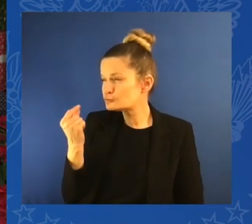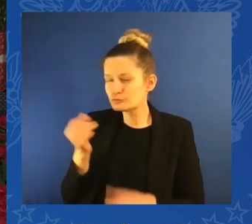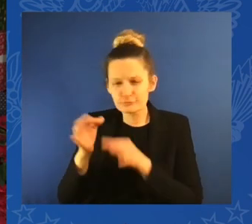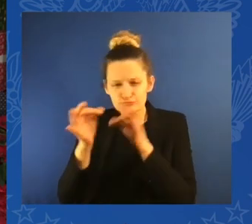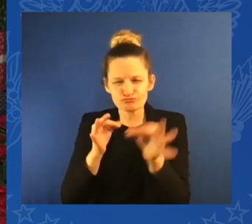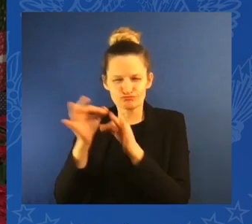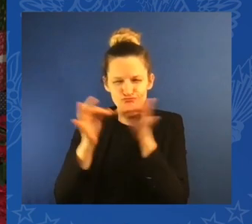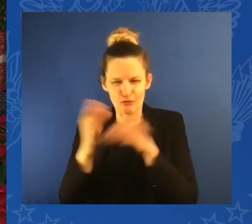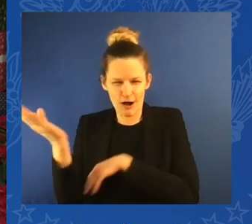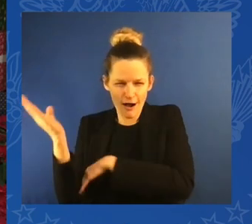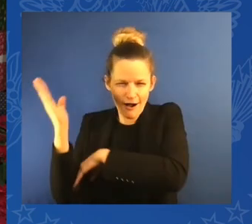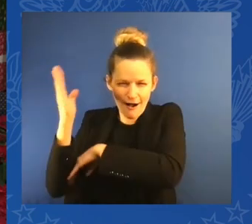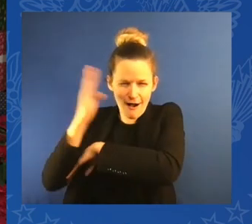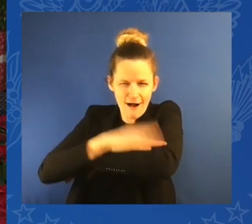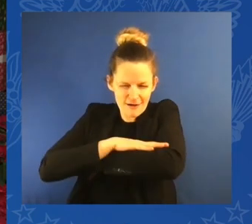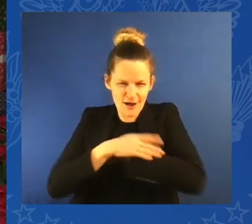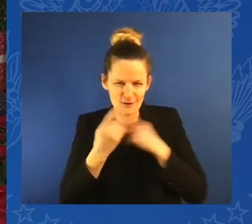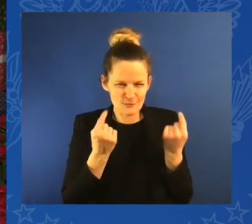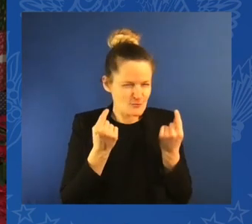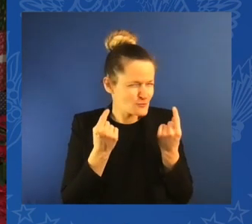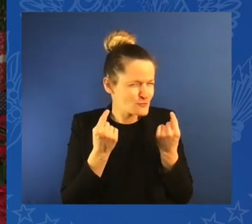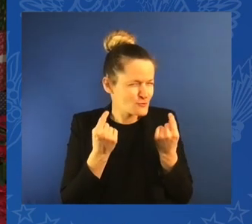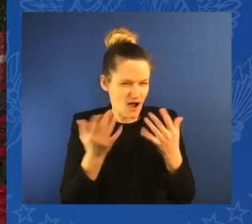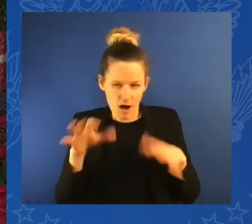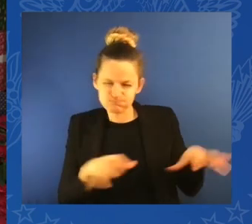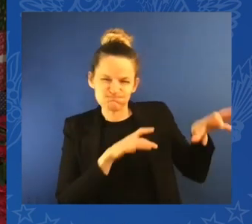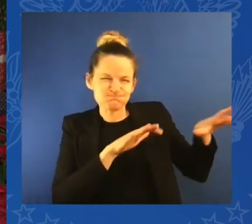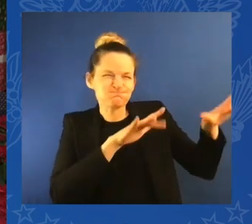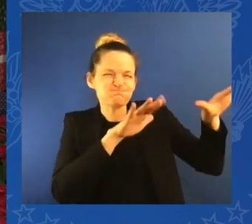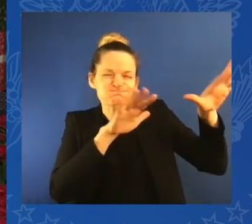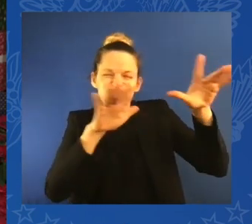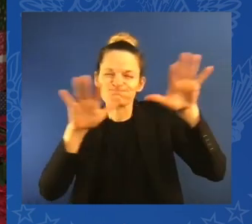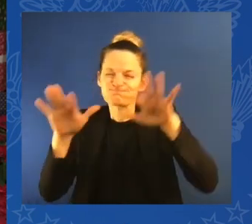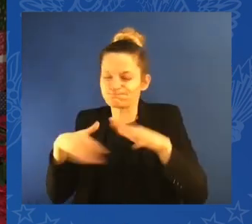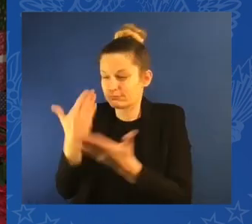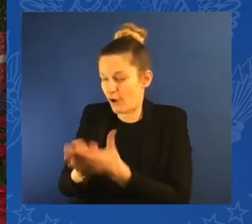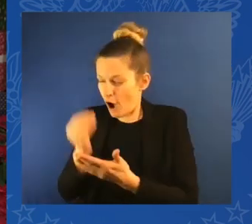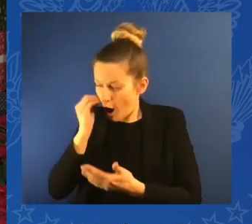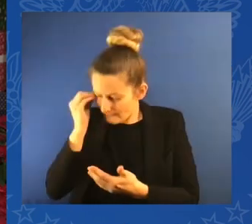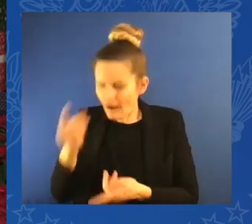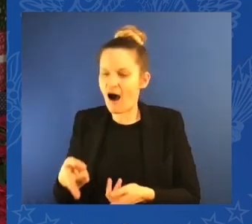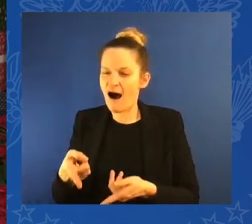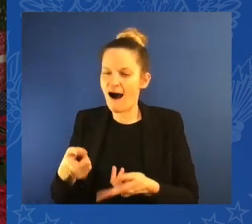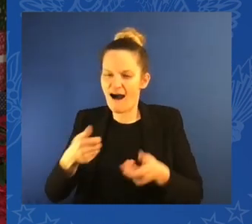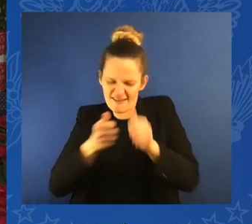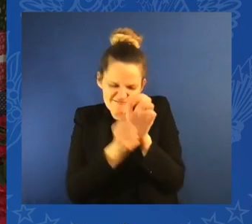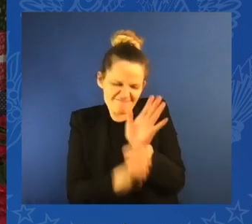And he thought and thought and thought about them.